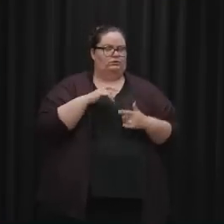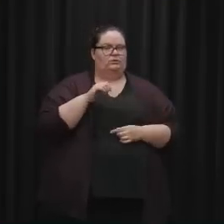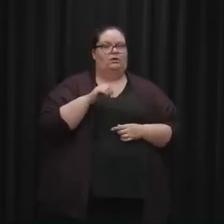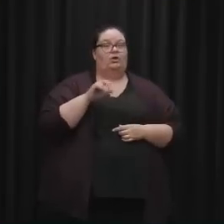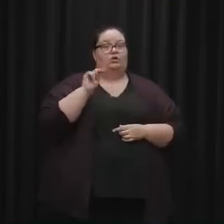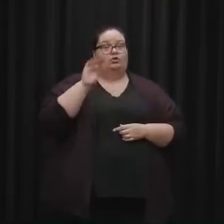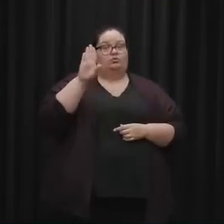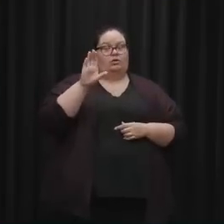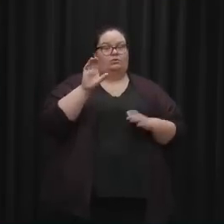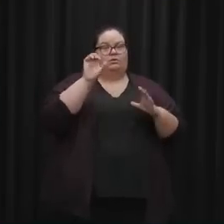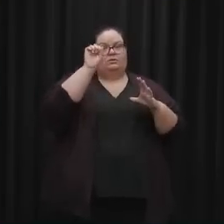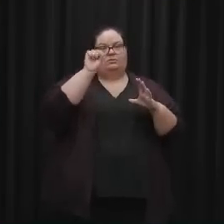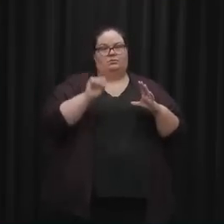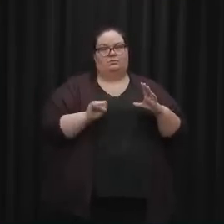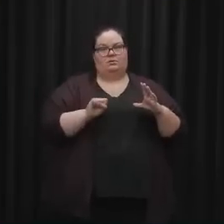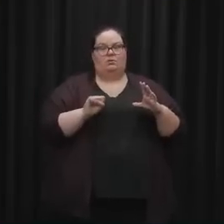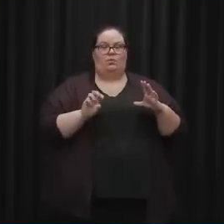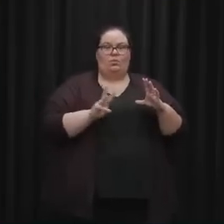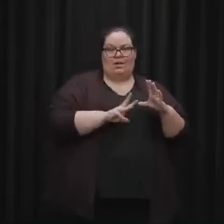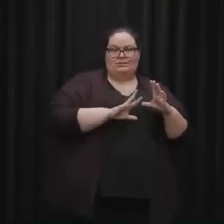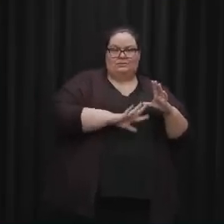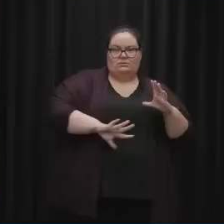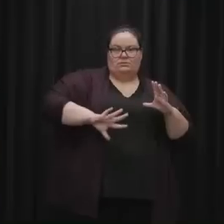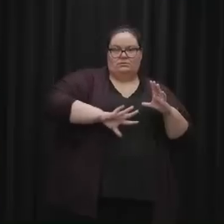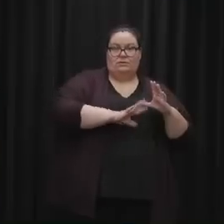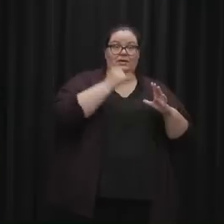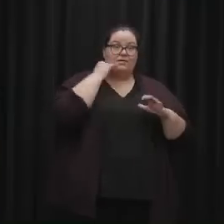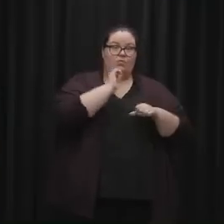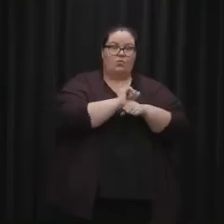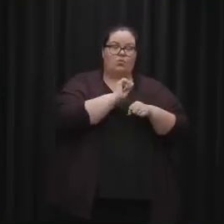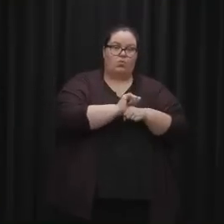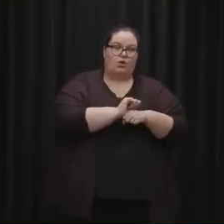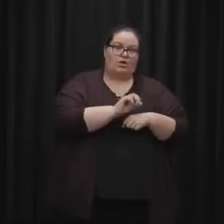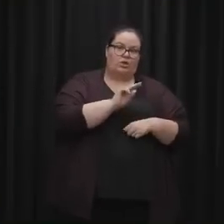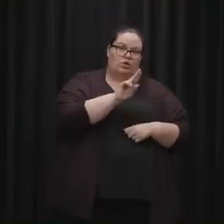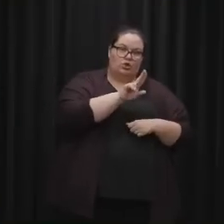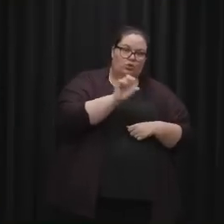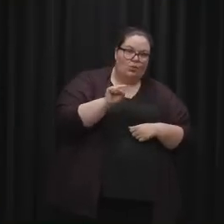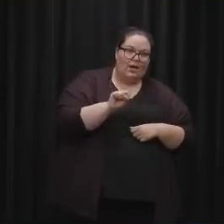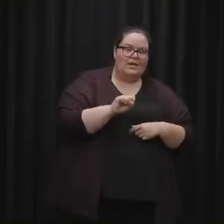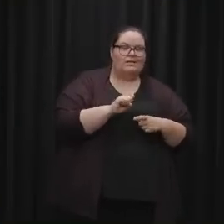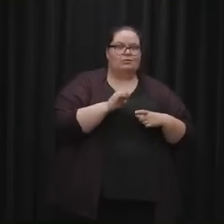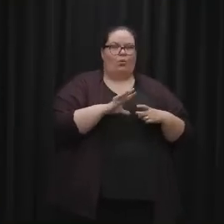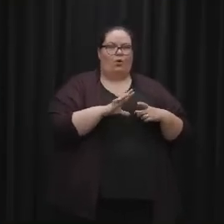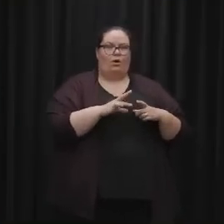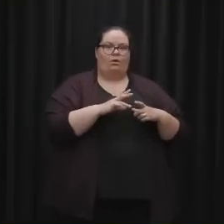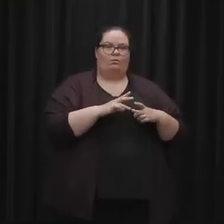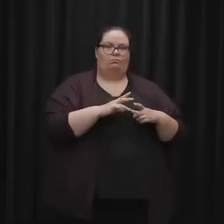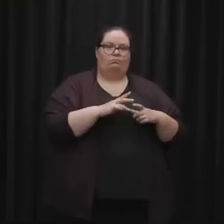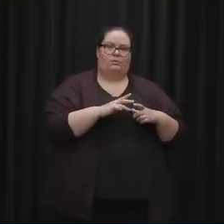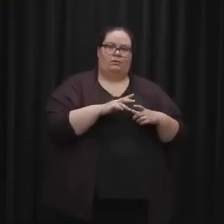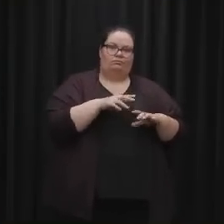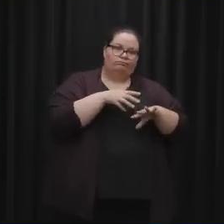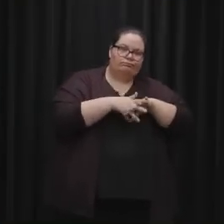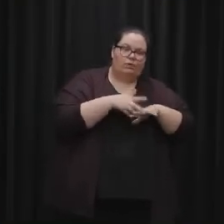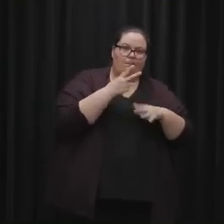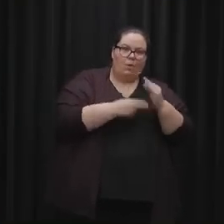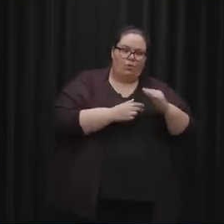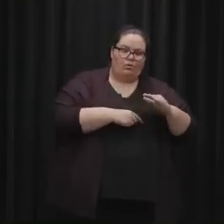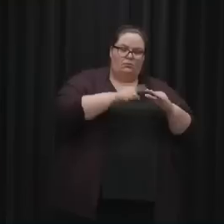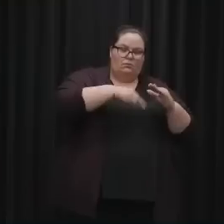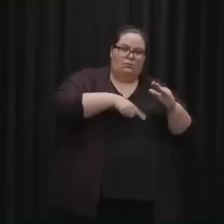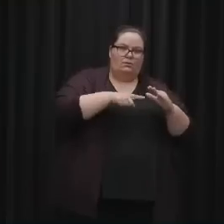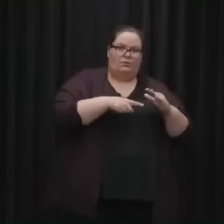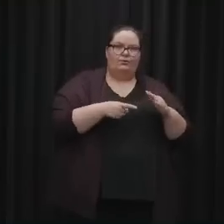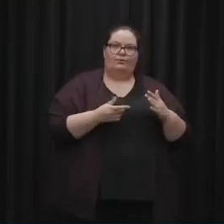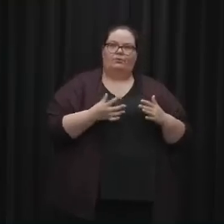Brunswick that New Brunswick residents who either work in the United States or dual citizens or are allowed to enter for essential goods are abusing these privileges